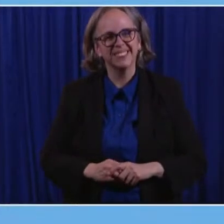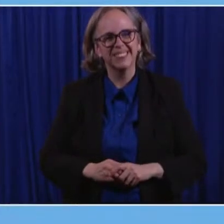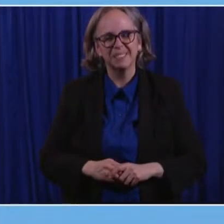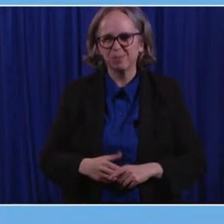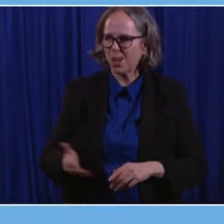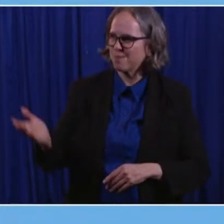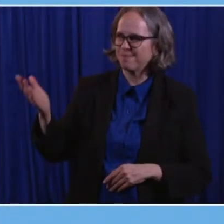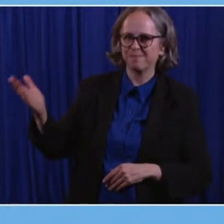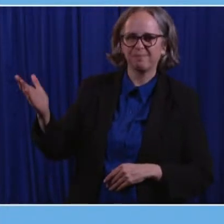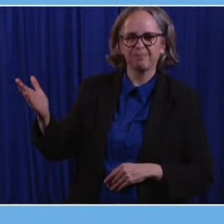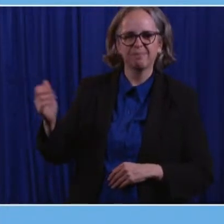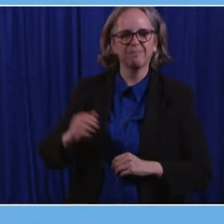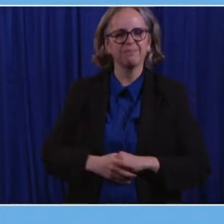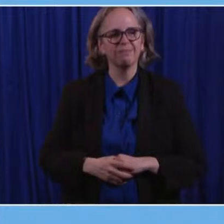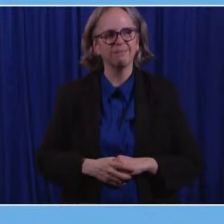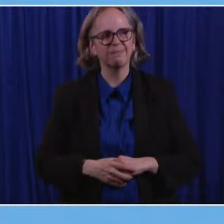our